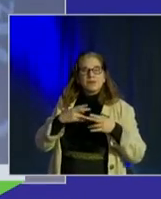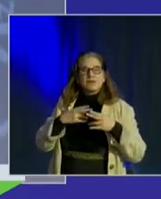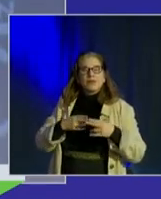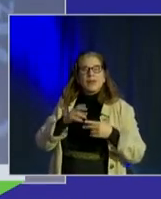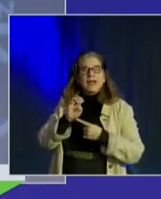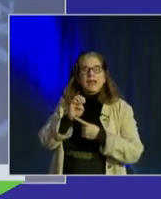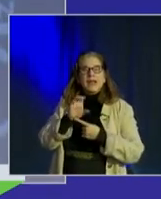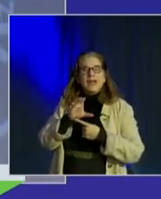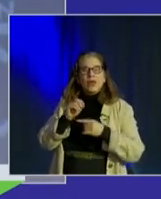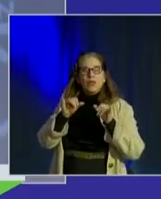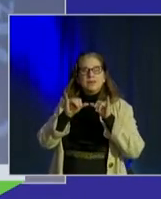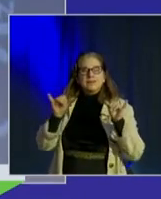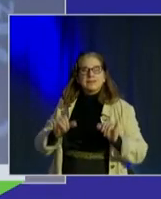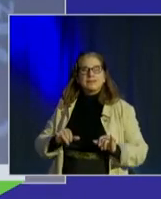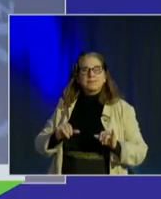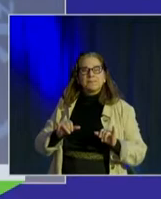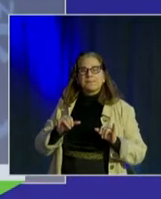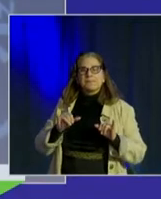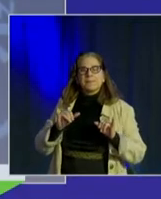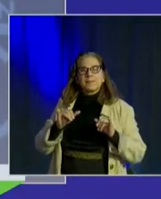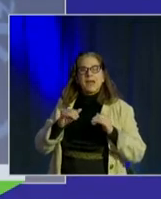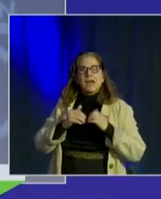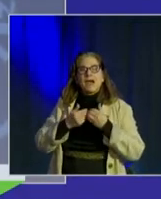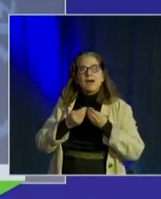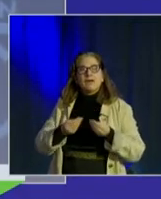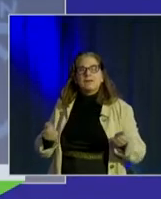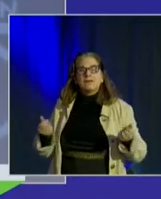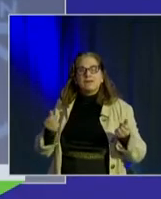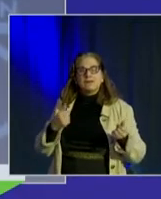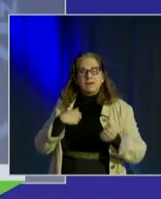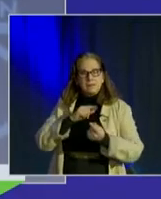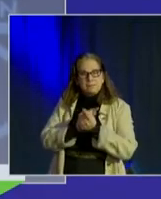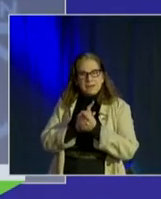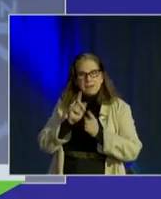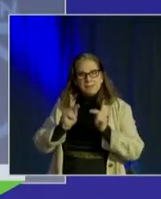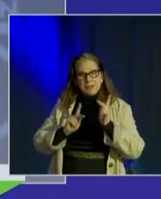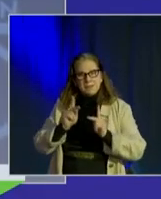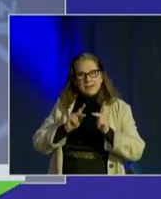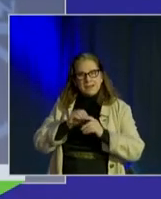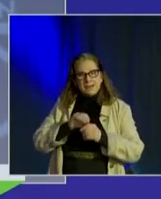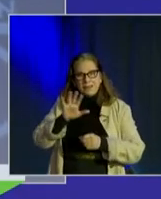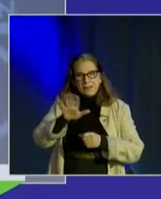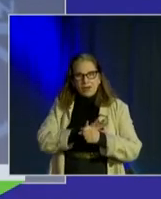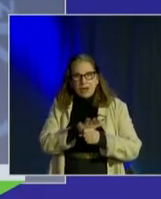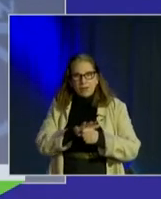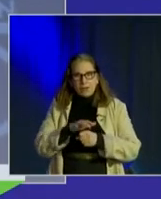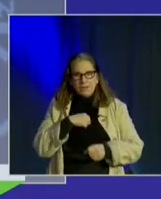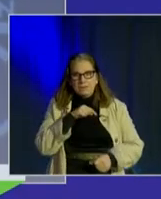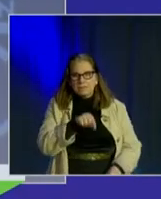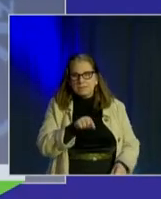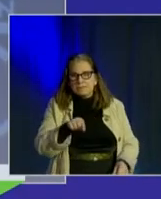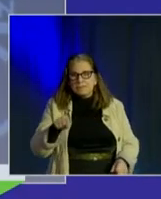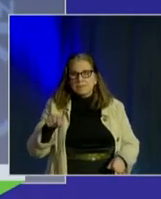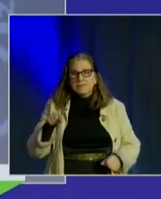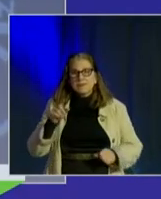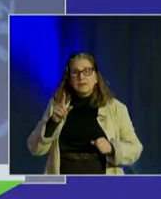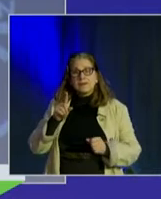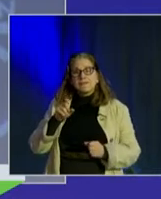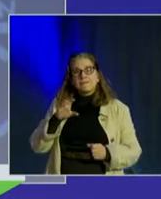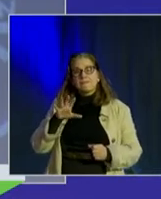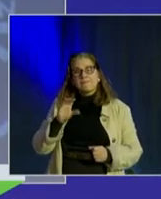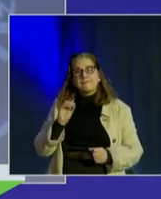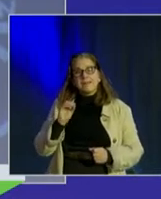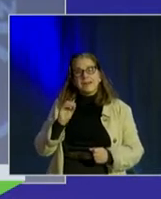said, we did a very in-depth analysis, not only found that 151 blocks were responsible for about 41%